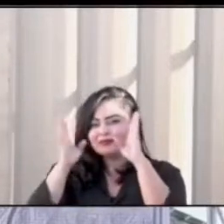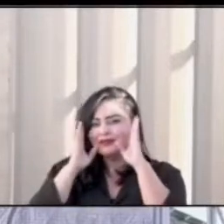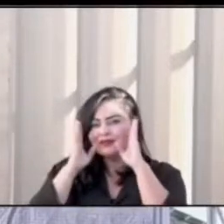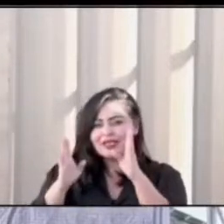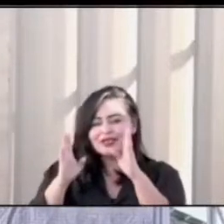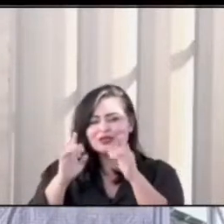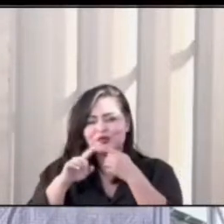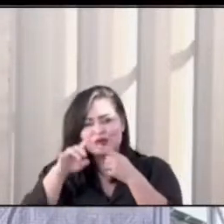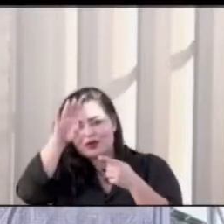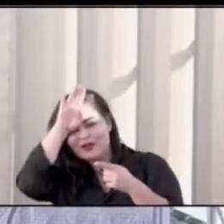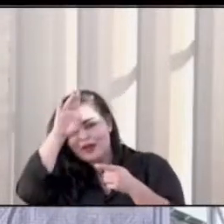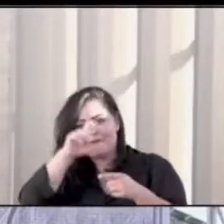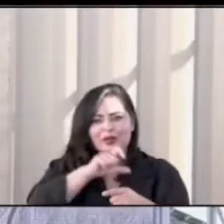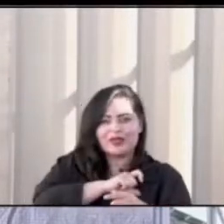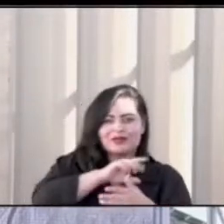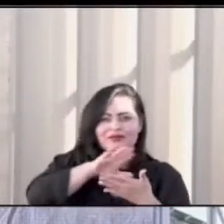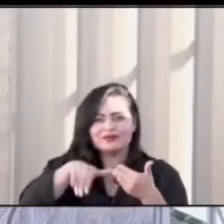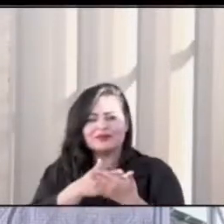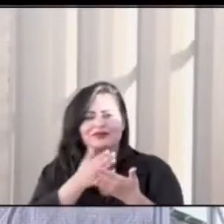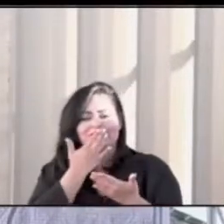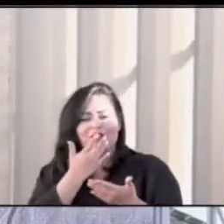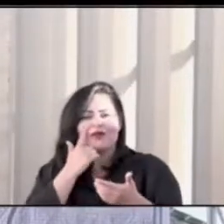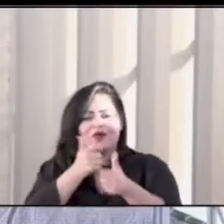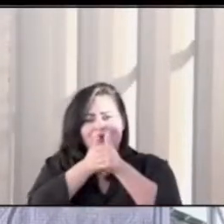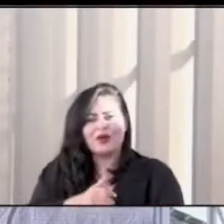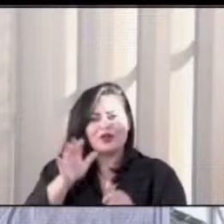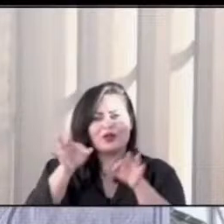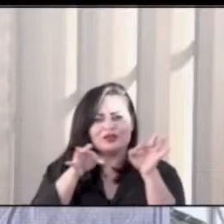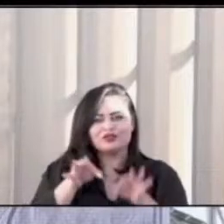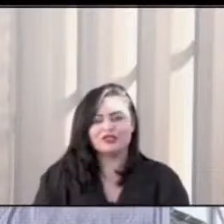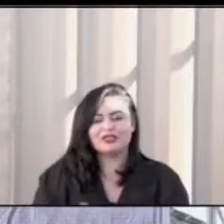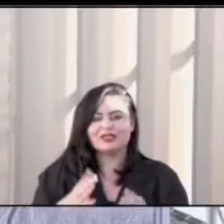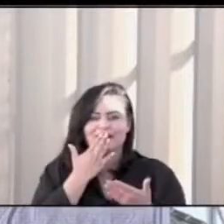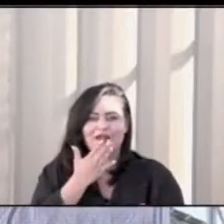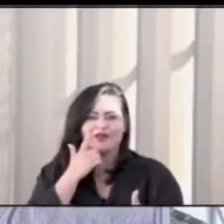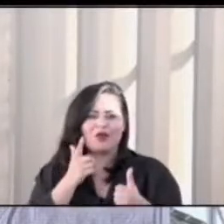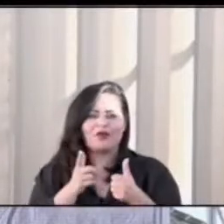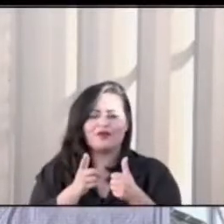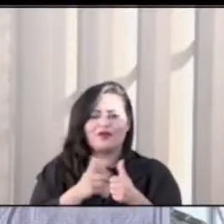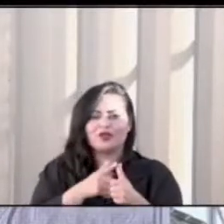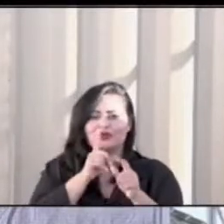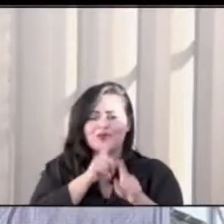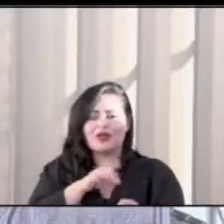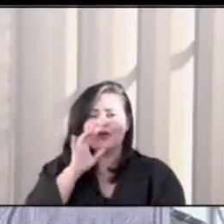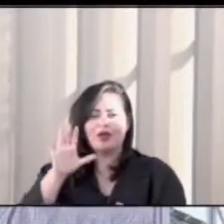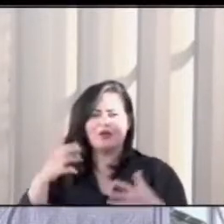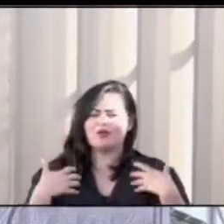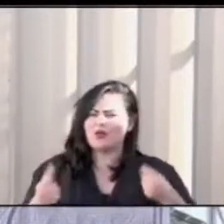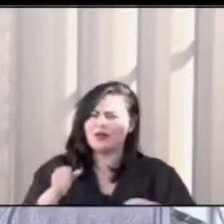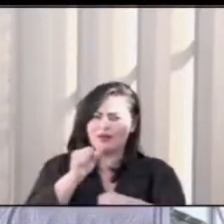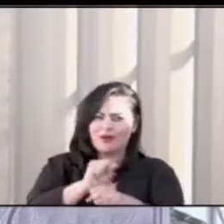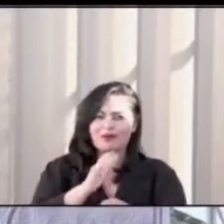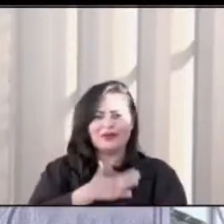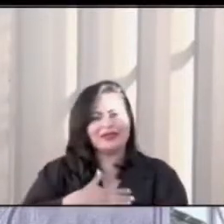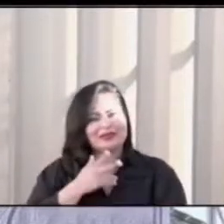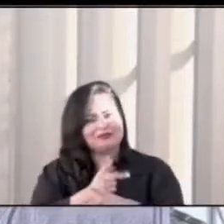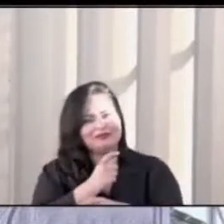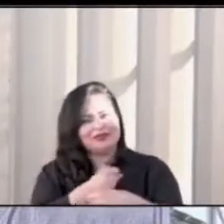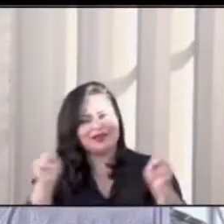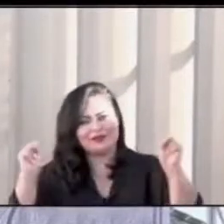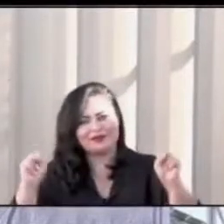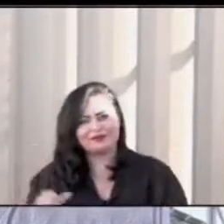first responders, for following their instructions. Thank the first responders again for their heroic work, and please stay safe. Thank